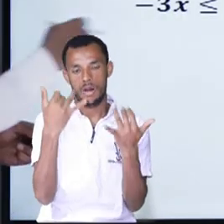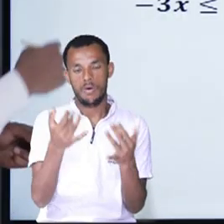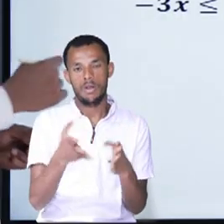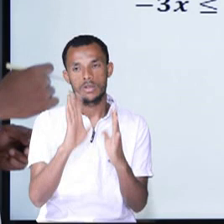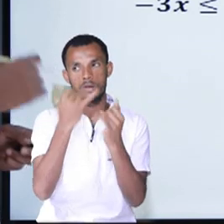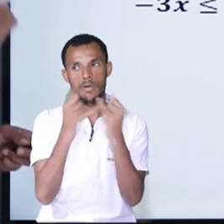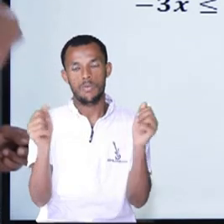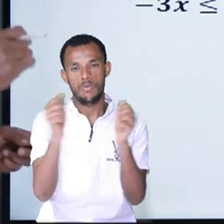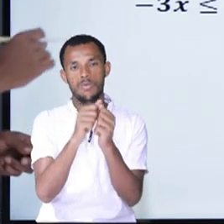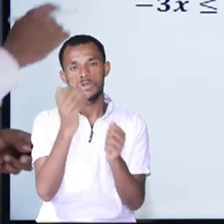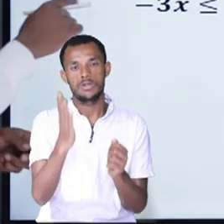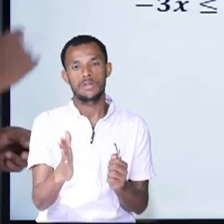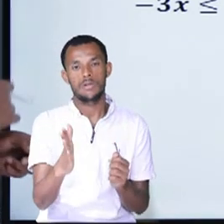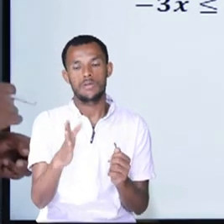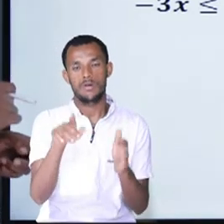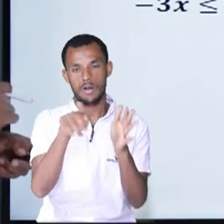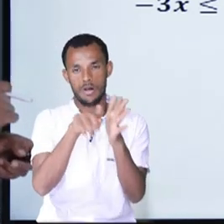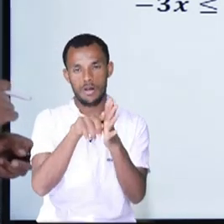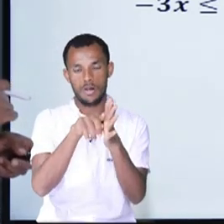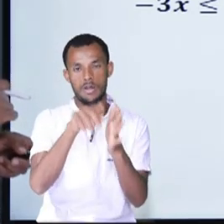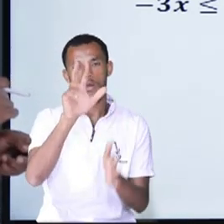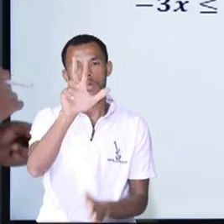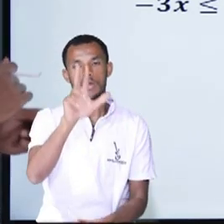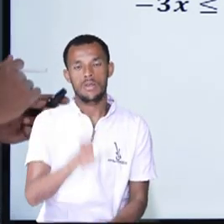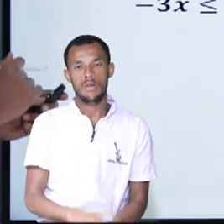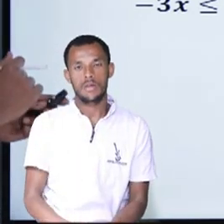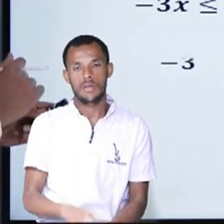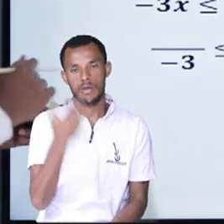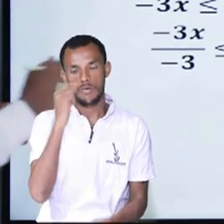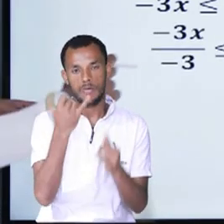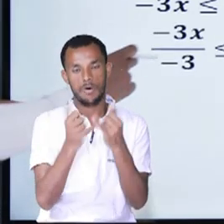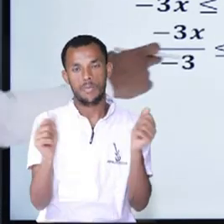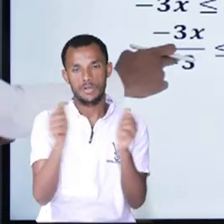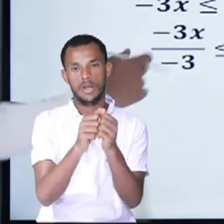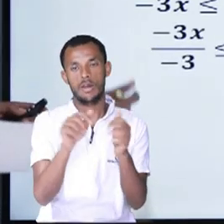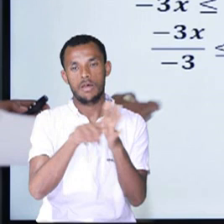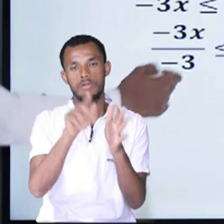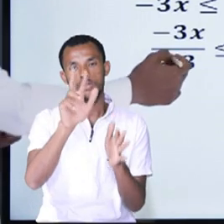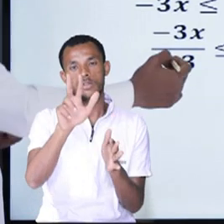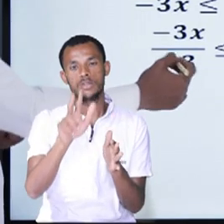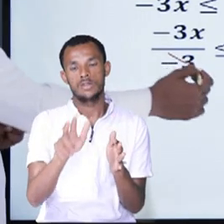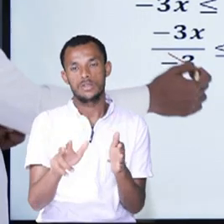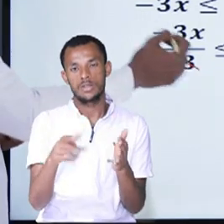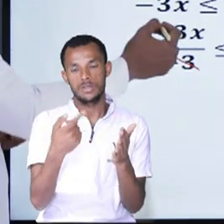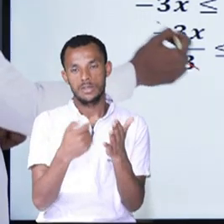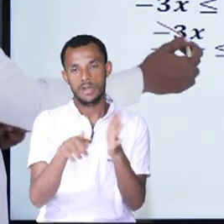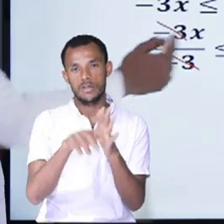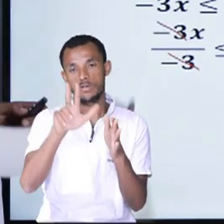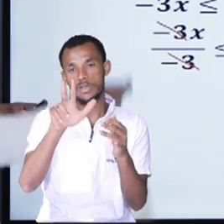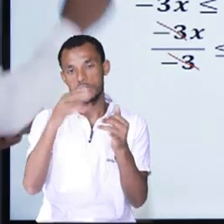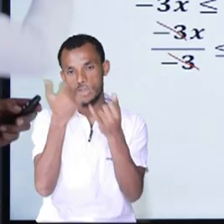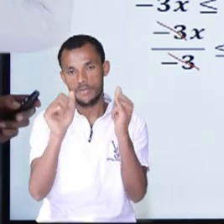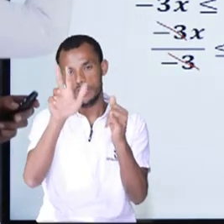let's divide by both sides by negative 3. So if we divide by both sides by negative 3, this negative 3 is